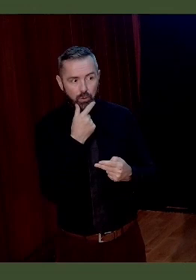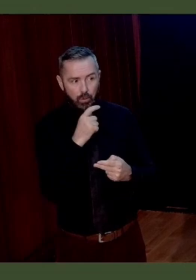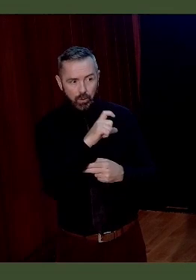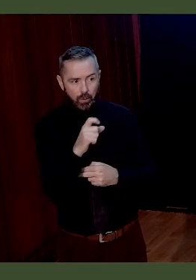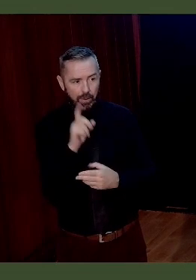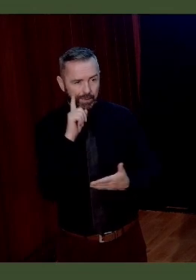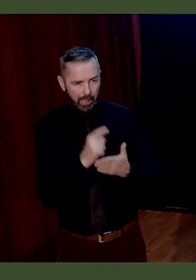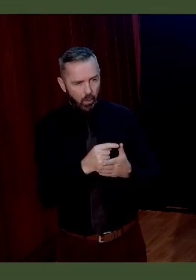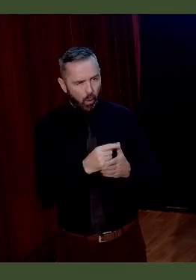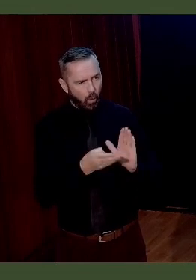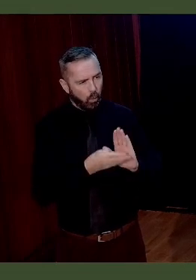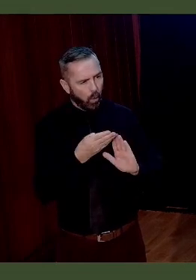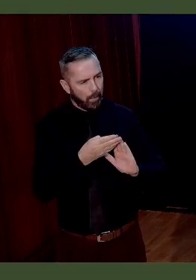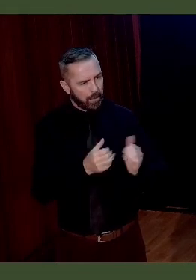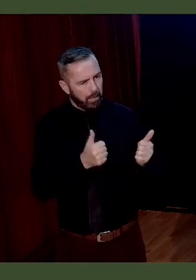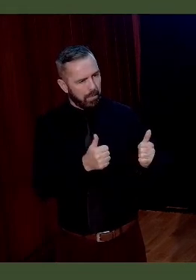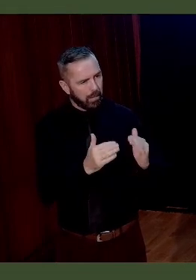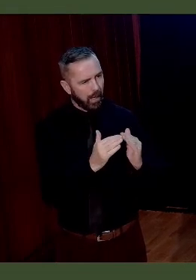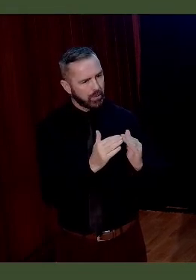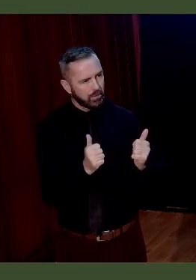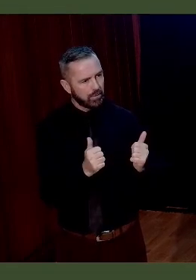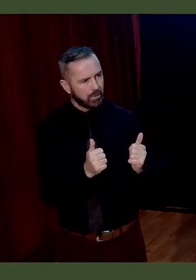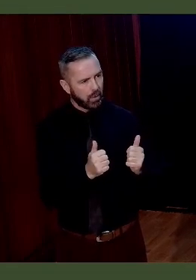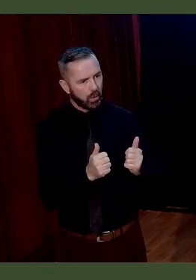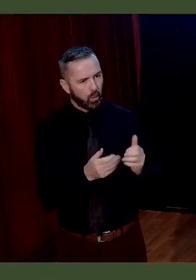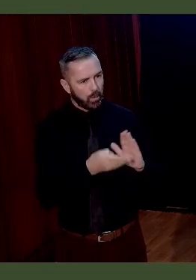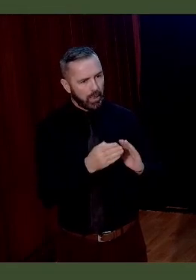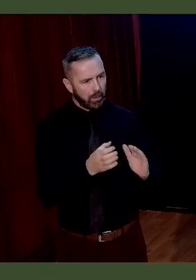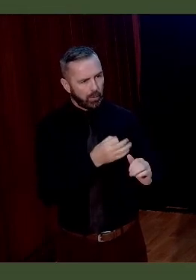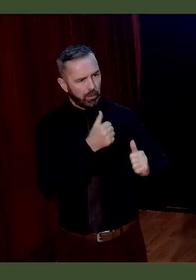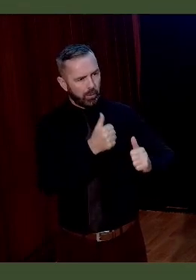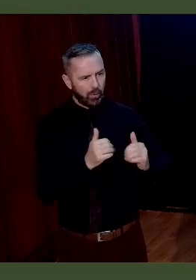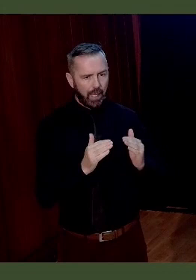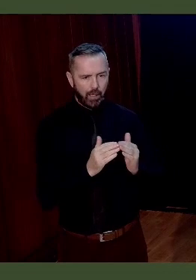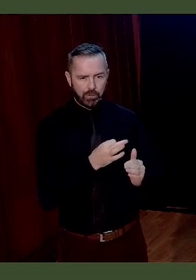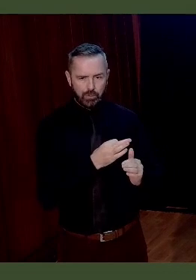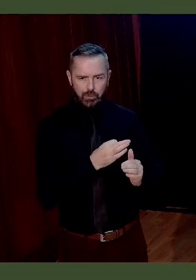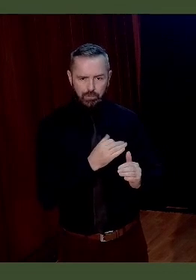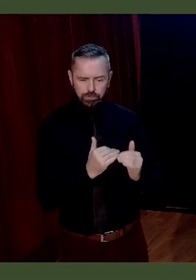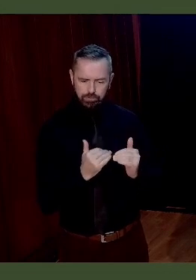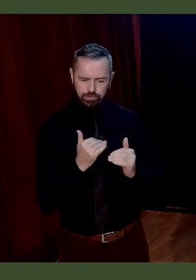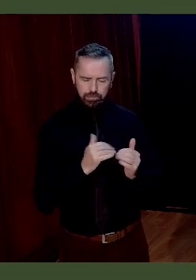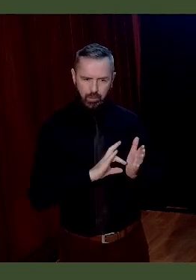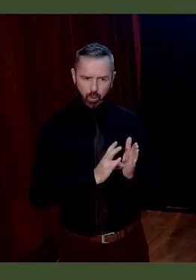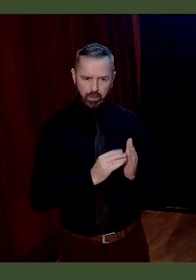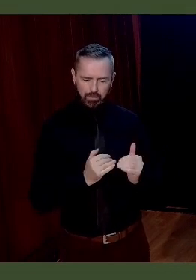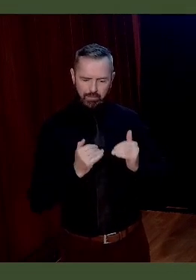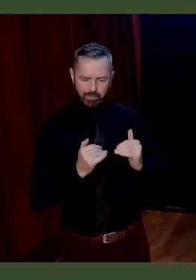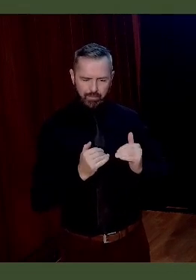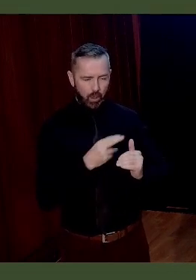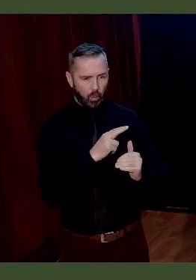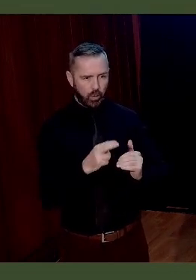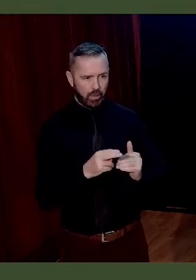well, that despite the challenge, they were going to build good houses. They were determined, absolutely, that they were not